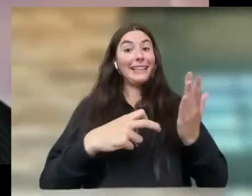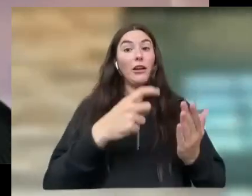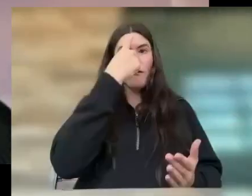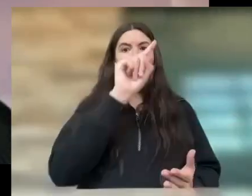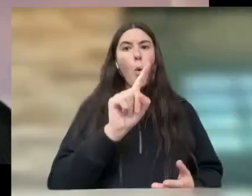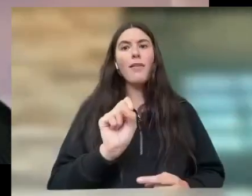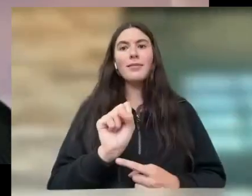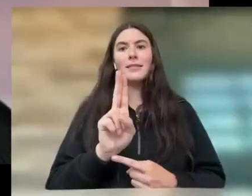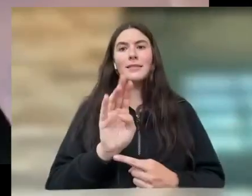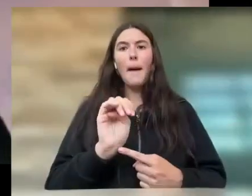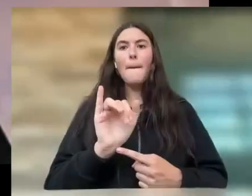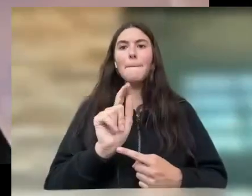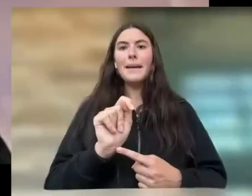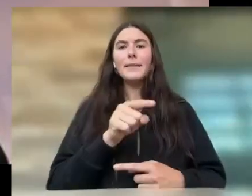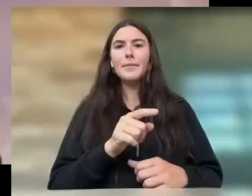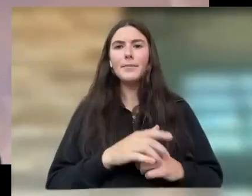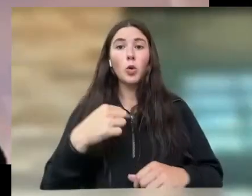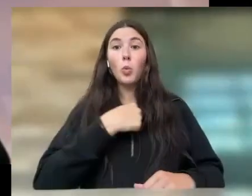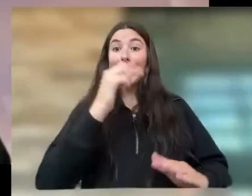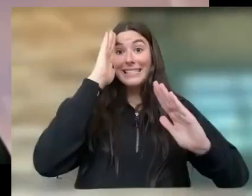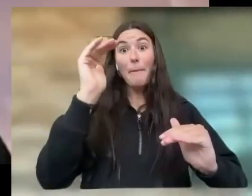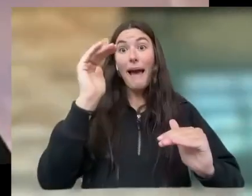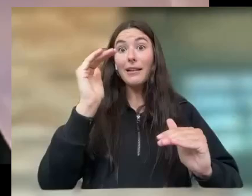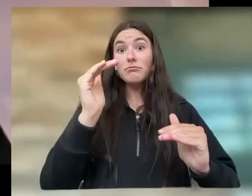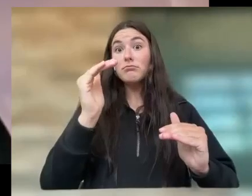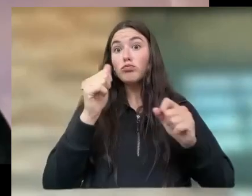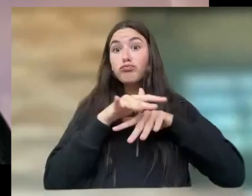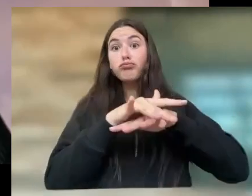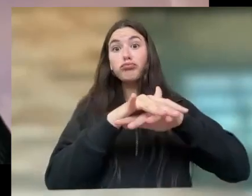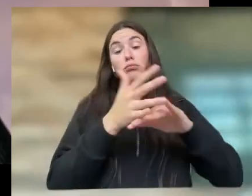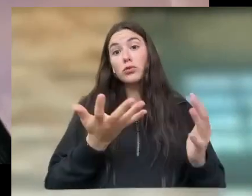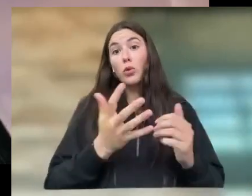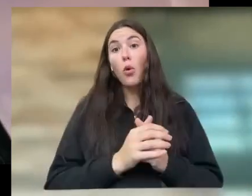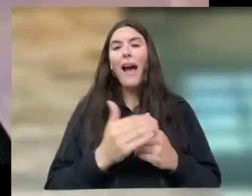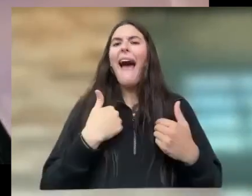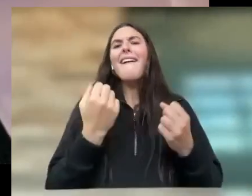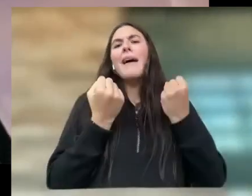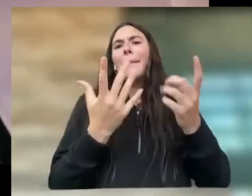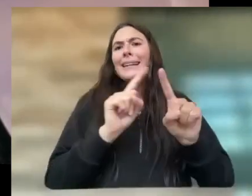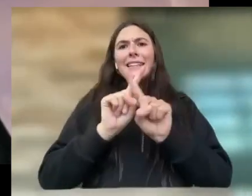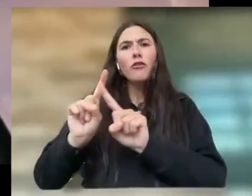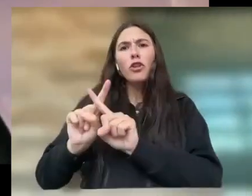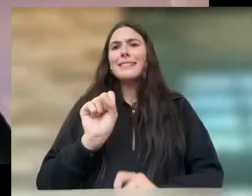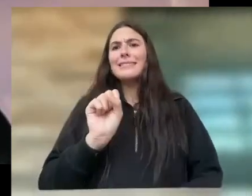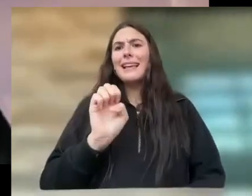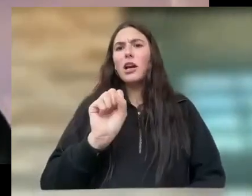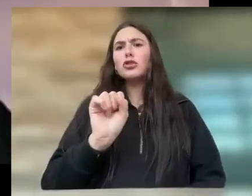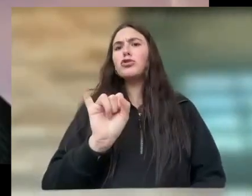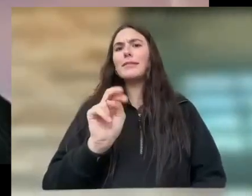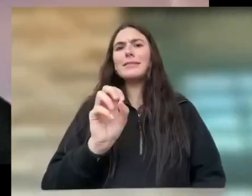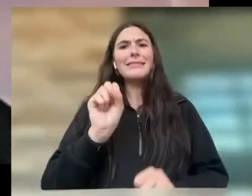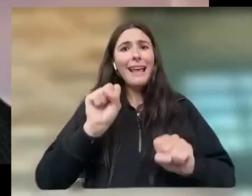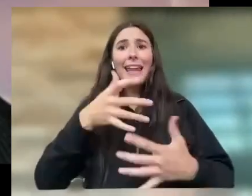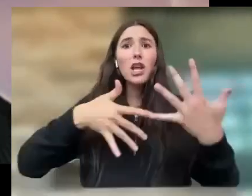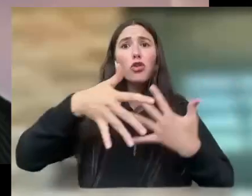summit. We already expected to be very well attended, and there are many sessions where you can interact with others, and it's